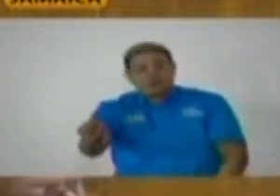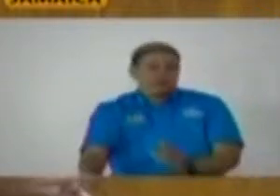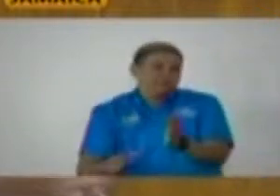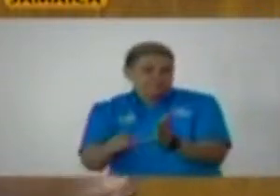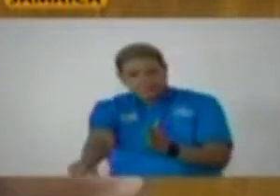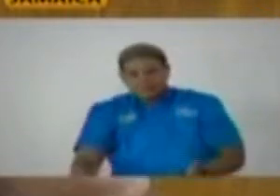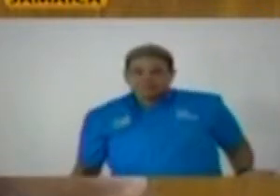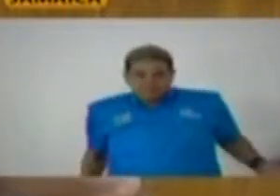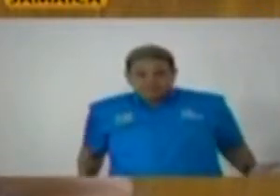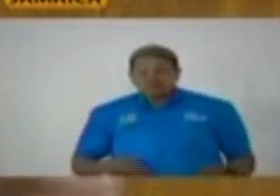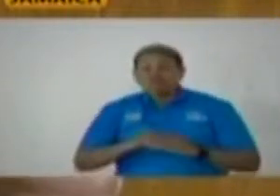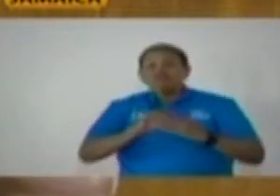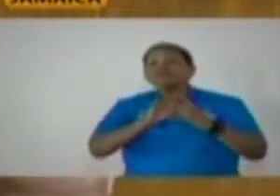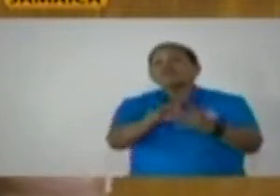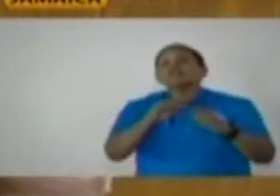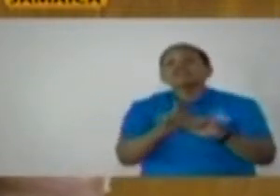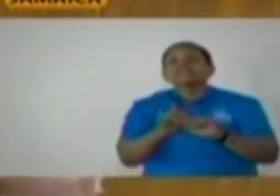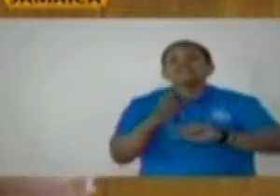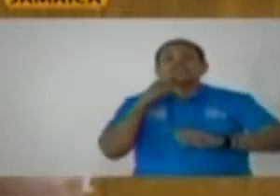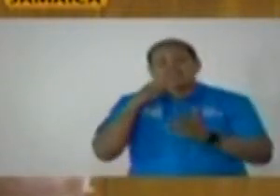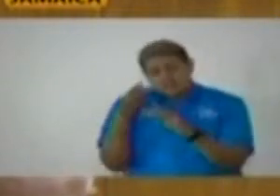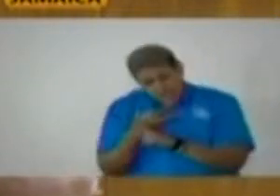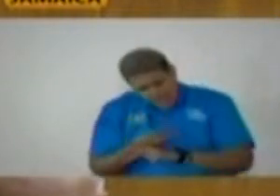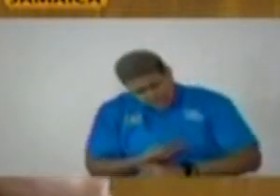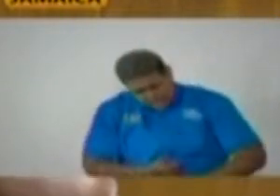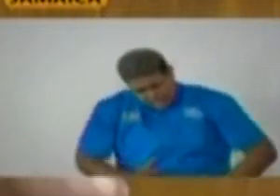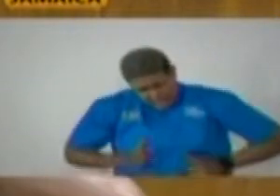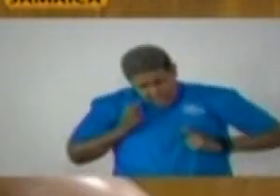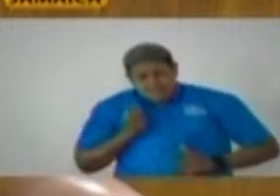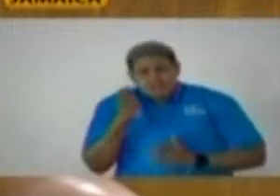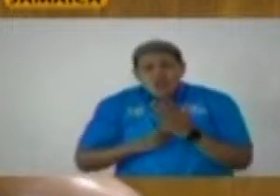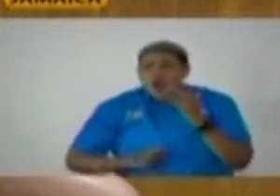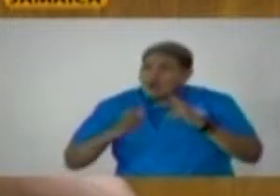Madam Speaker, in calculating living costs